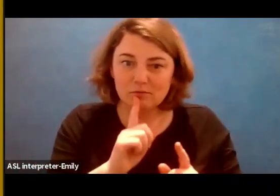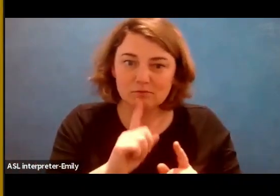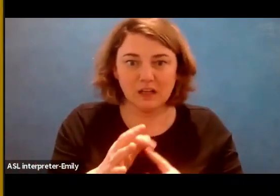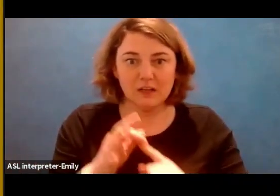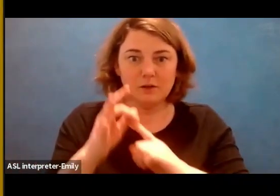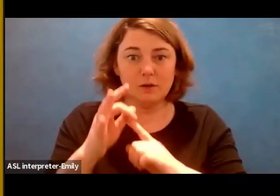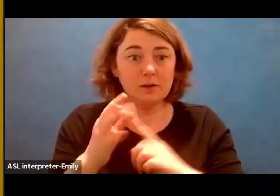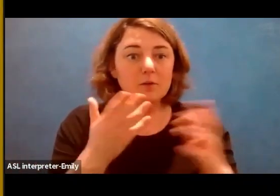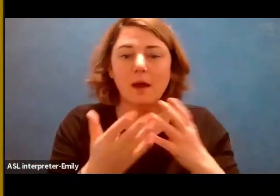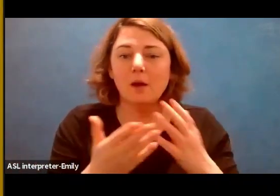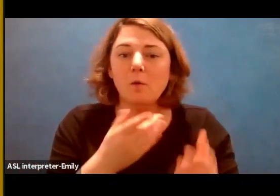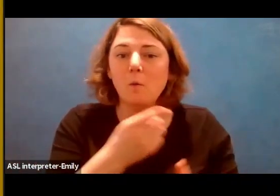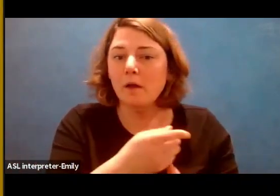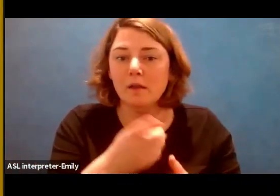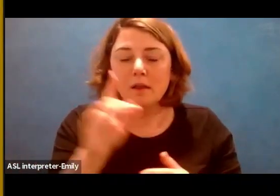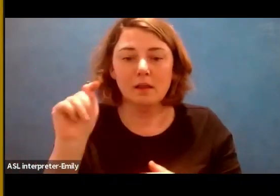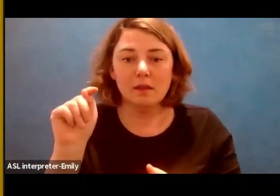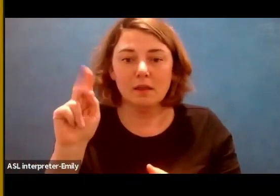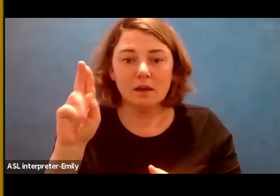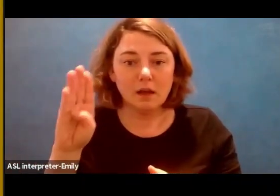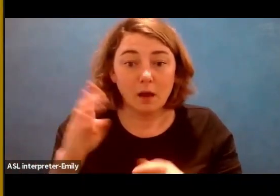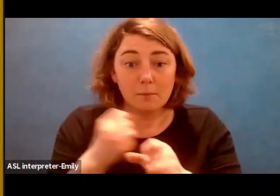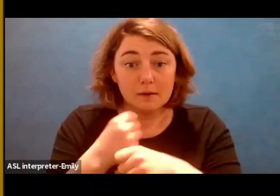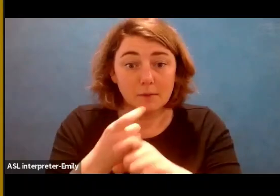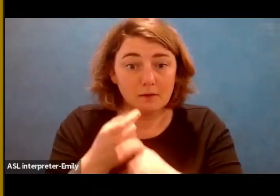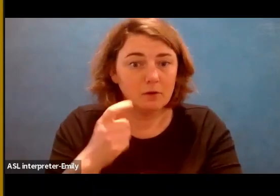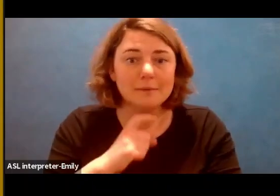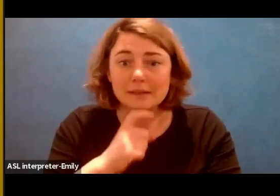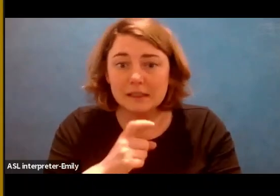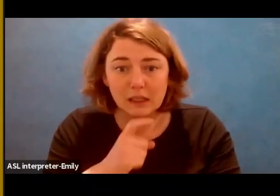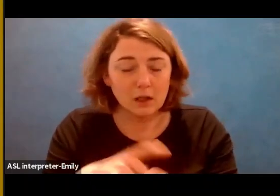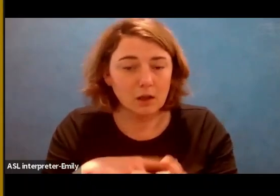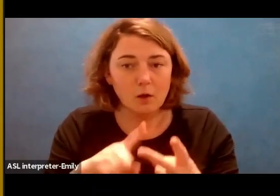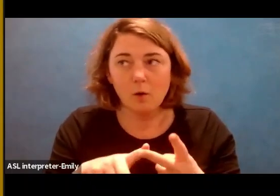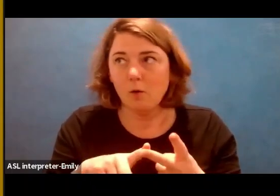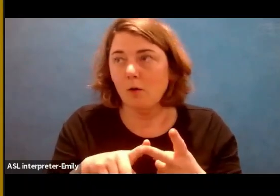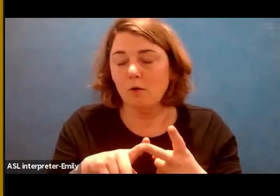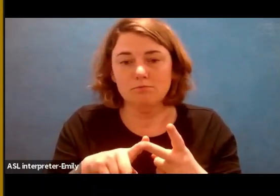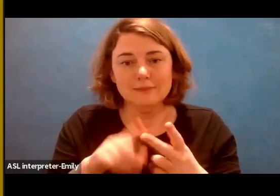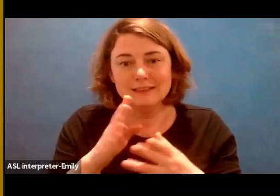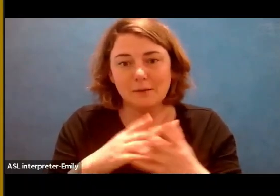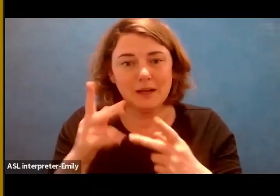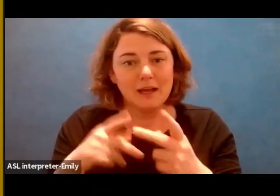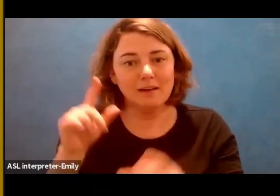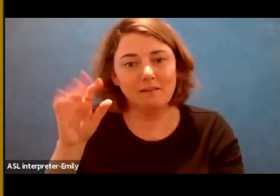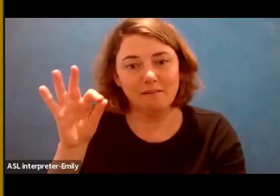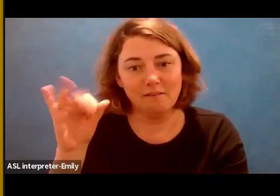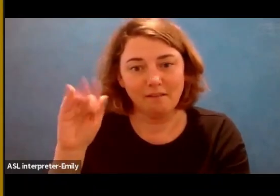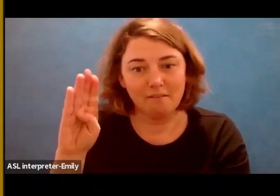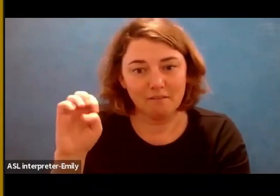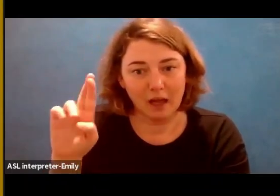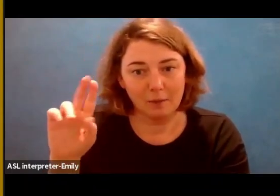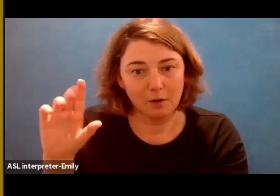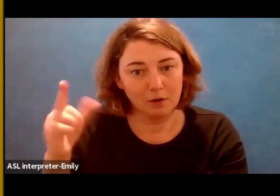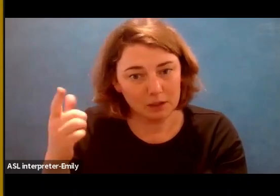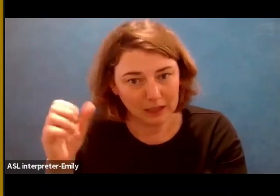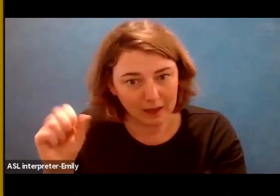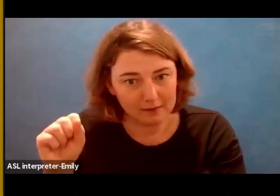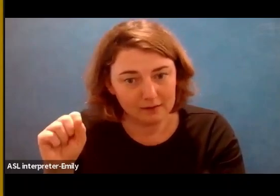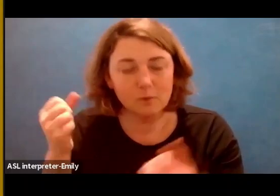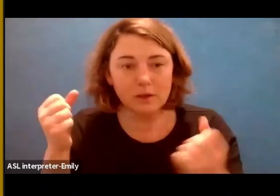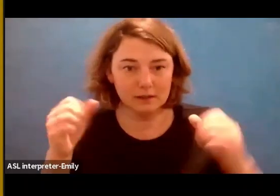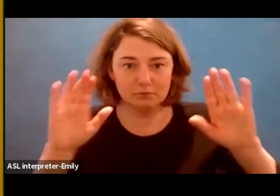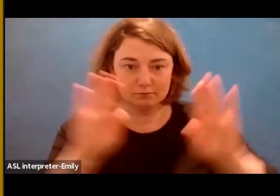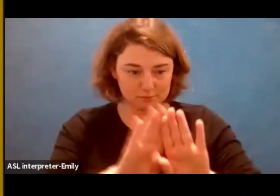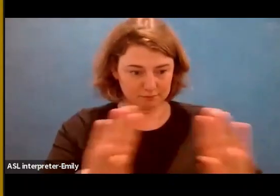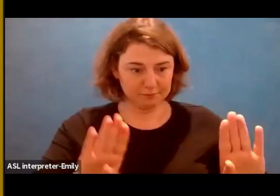what the tub is made of, if it's steel or if it's some kind of fiberglass or whatever it may be, we still can cut away the side of